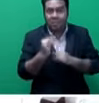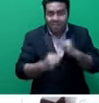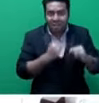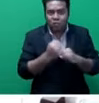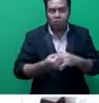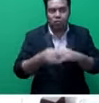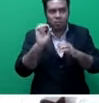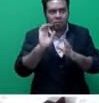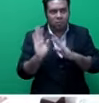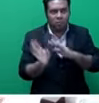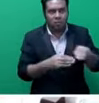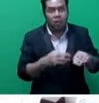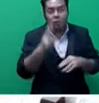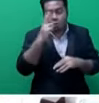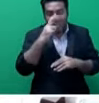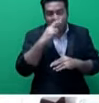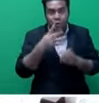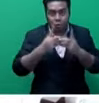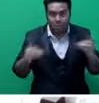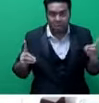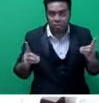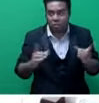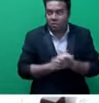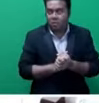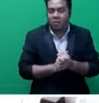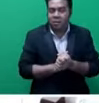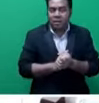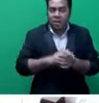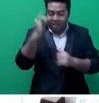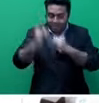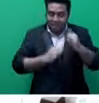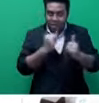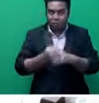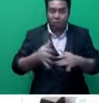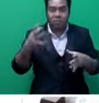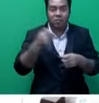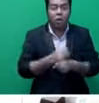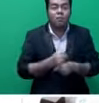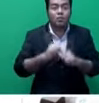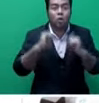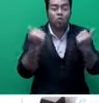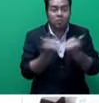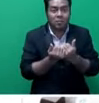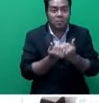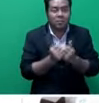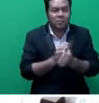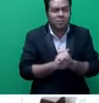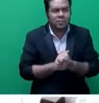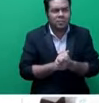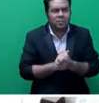Convention on the Elimination of All Forms of Racial Discrimination, or CERD, International Covenant on Economic, Social and Cultural Rights, or